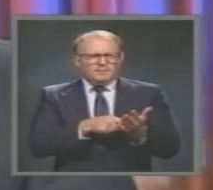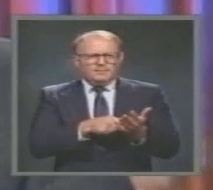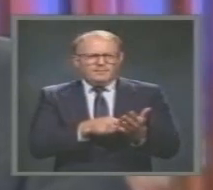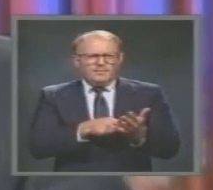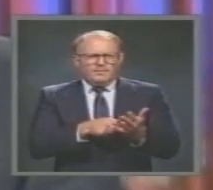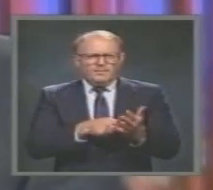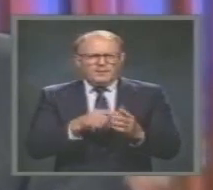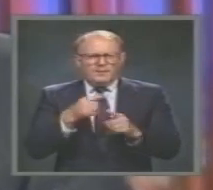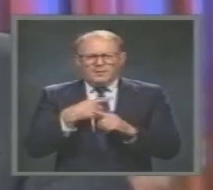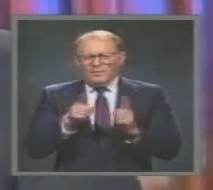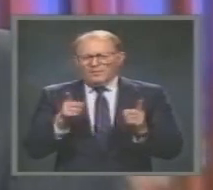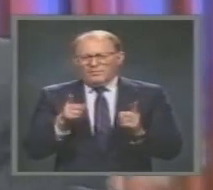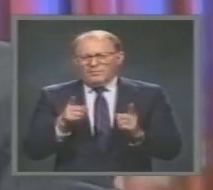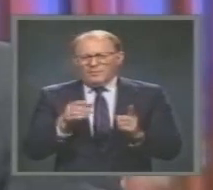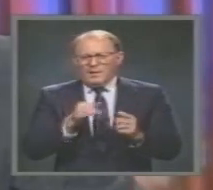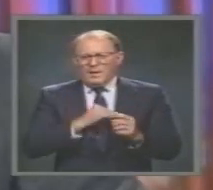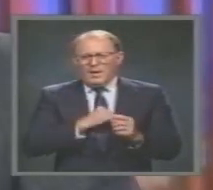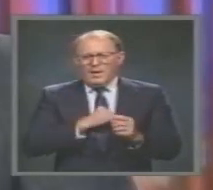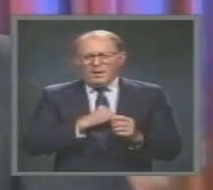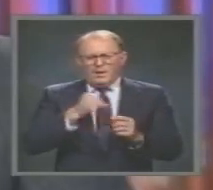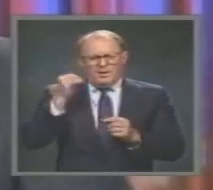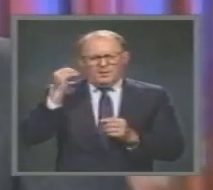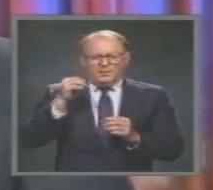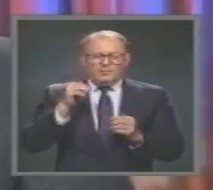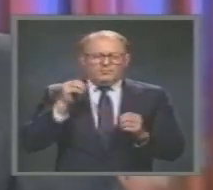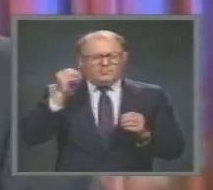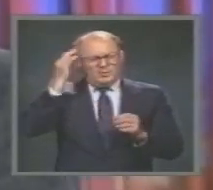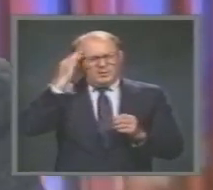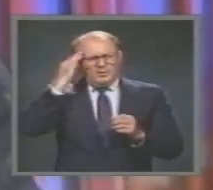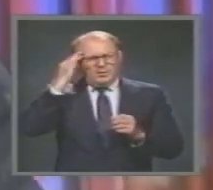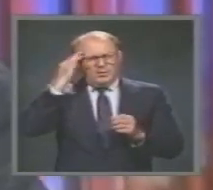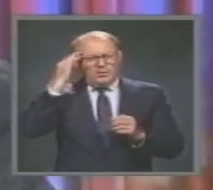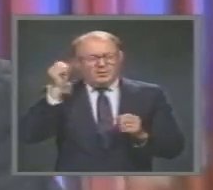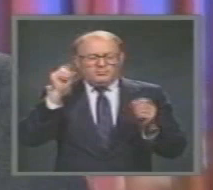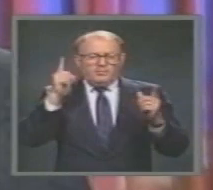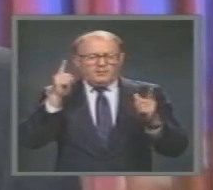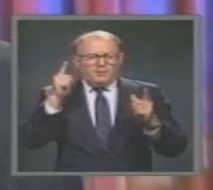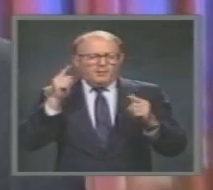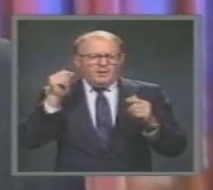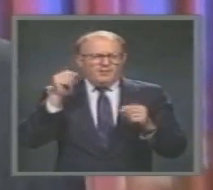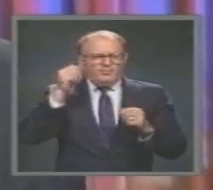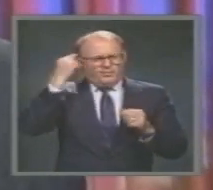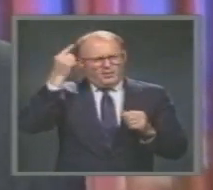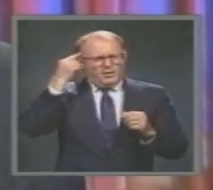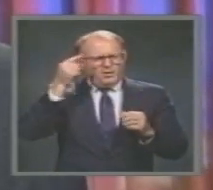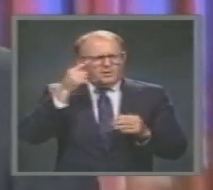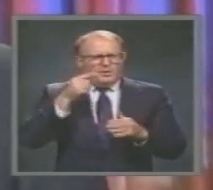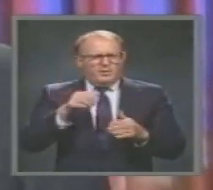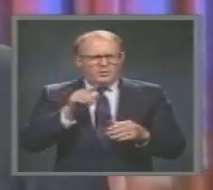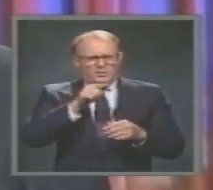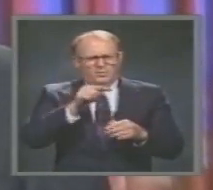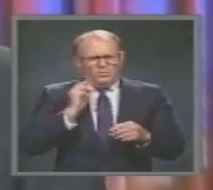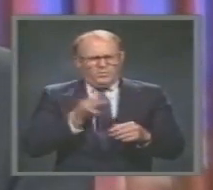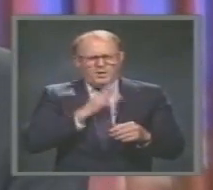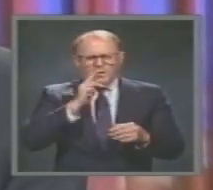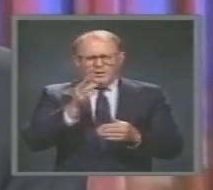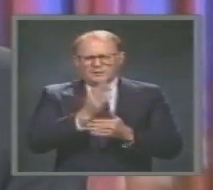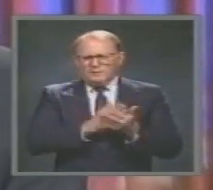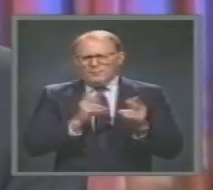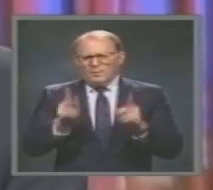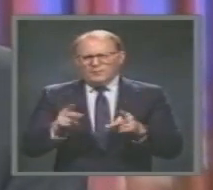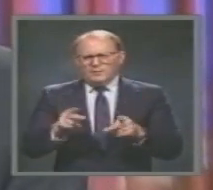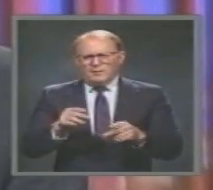Well, finally it dawned on me, you're somebody. Then I ask myself, what can I do? I'm just one